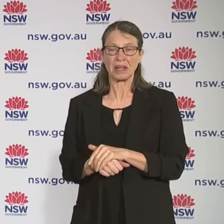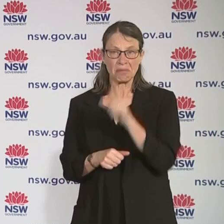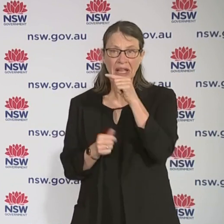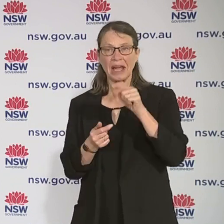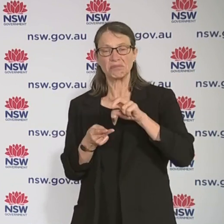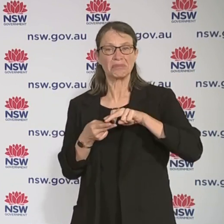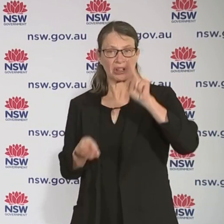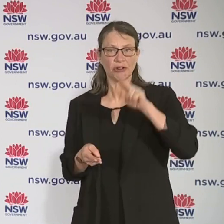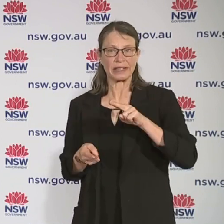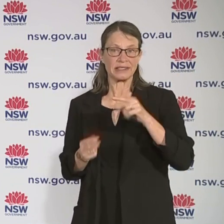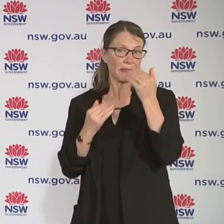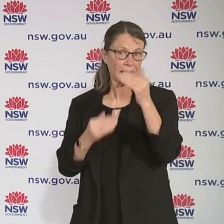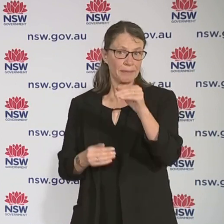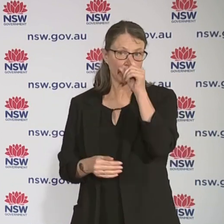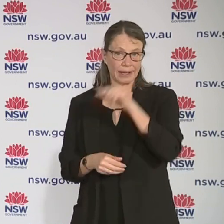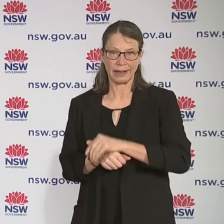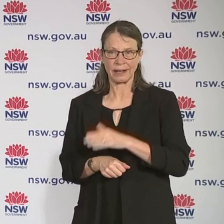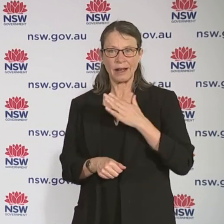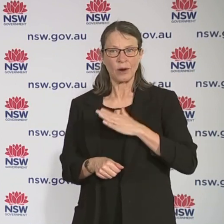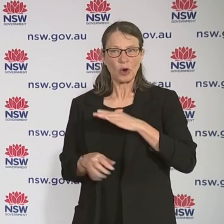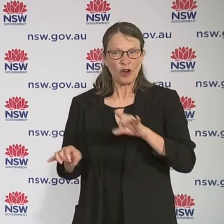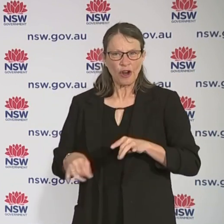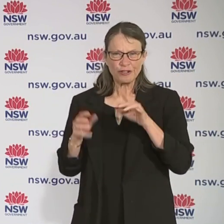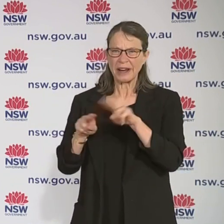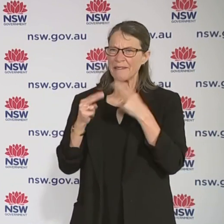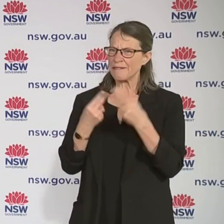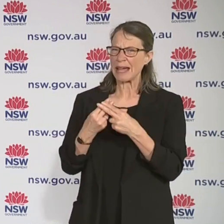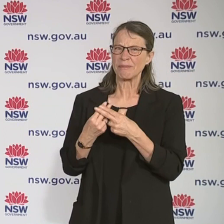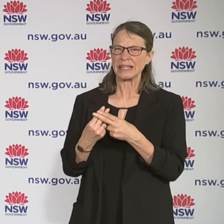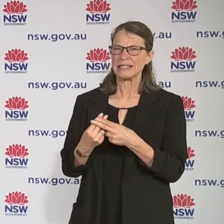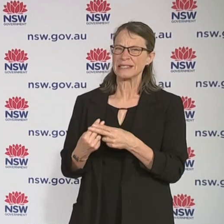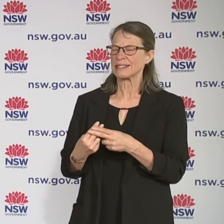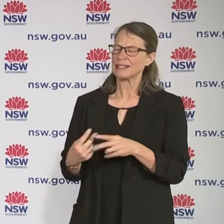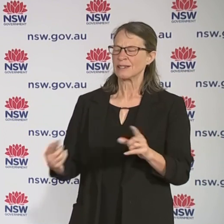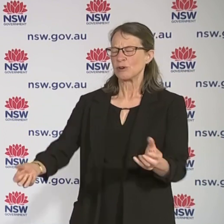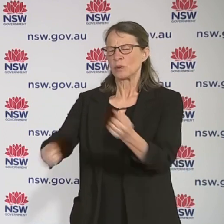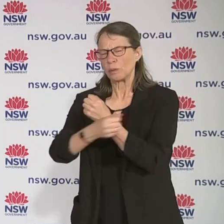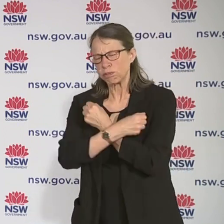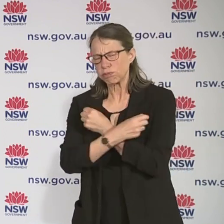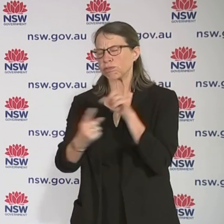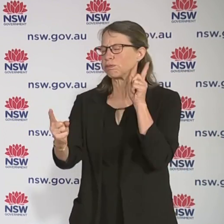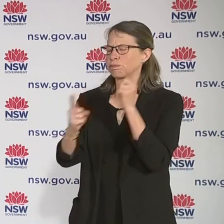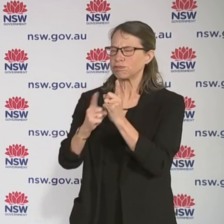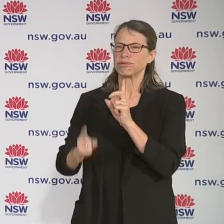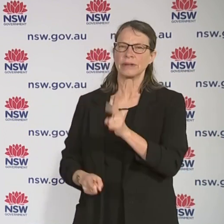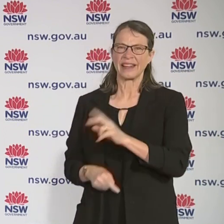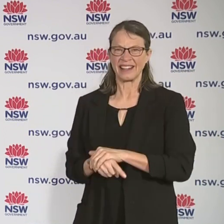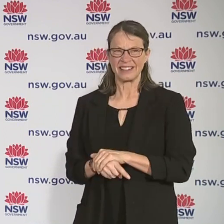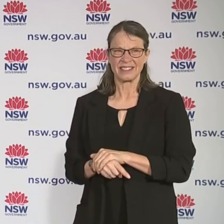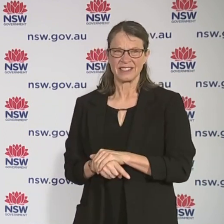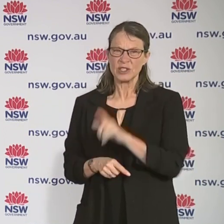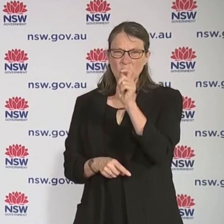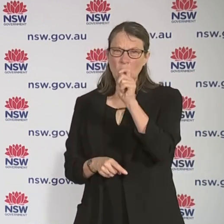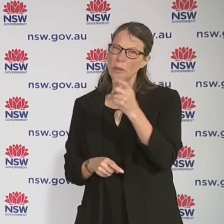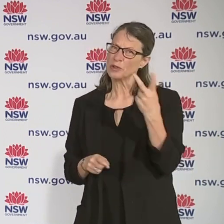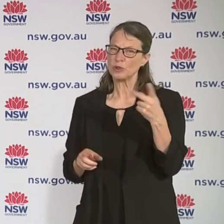for reuniting Aussies, reuniting families. The last 2 years, it's been nearly 2 years, it's been a slog. And